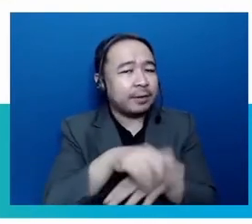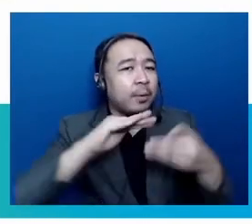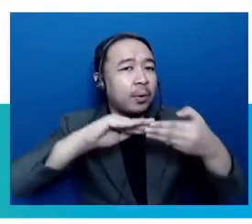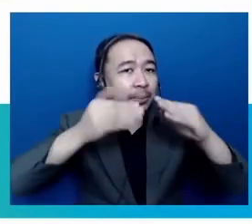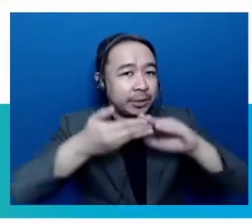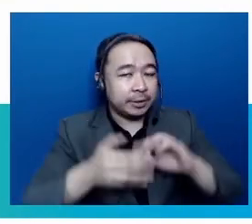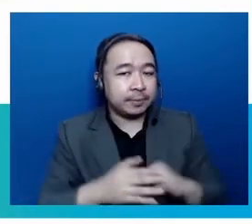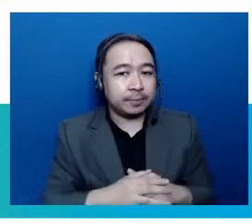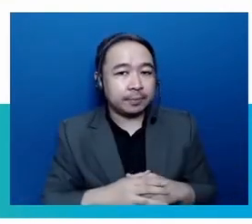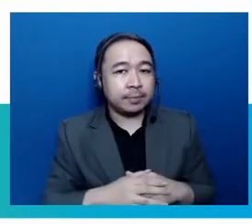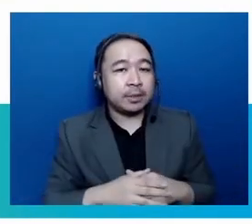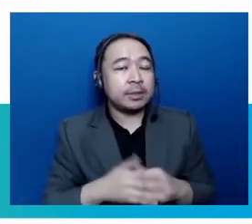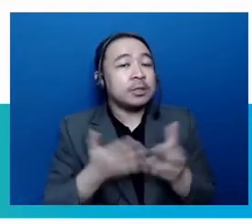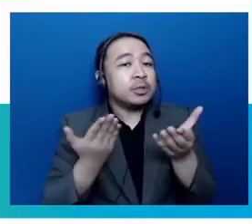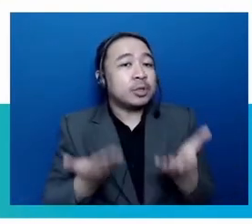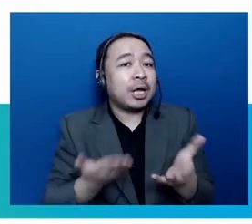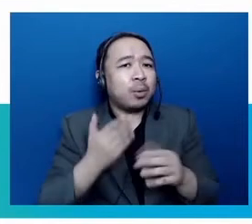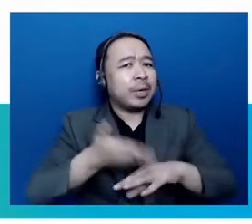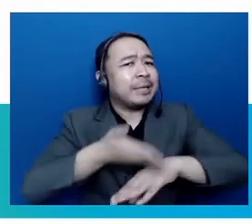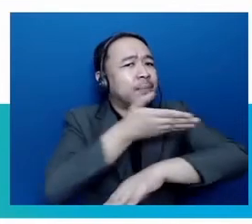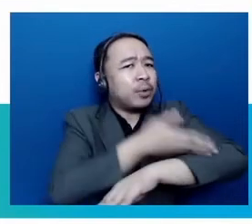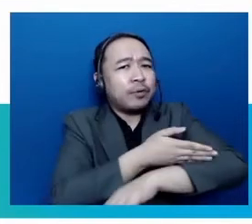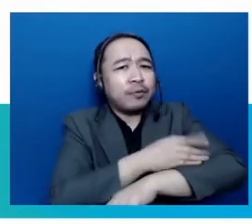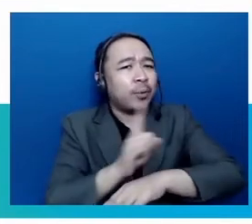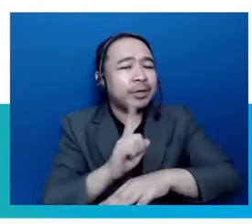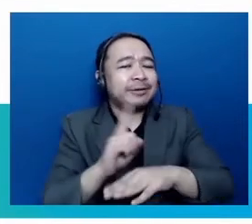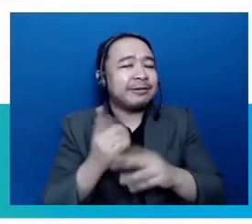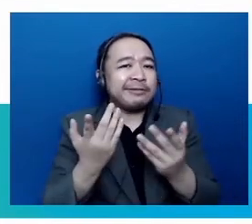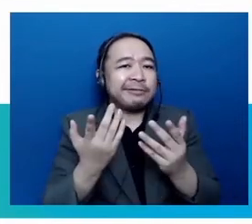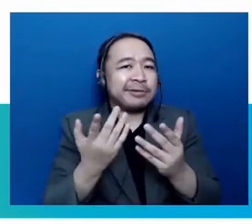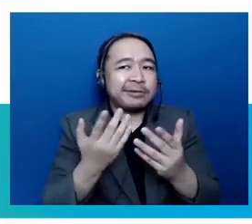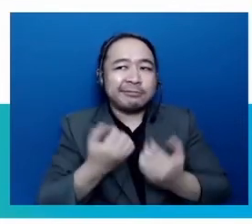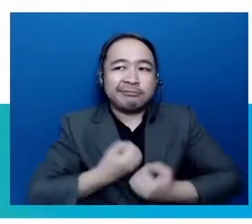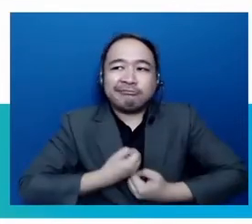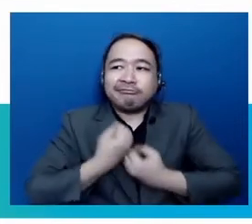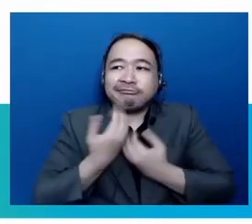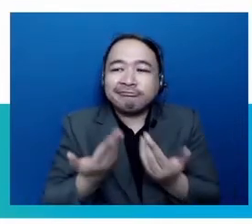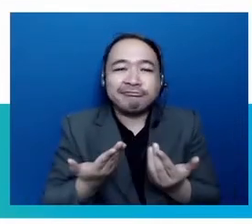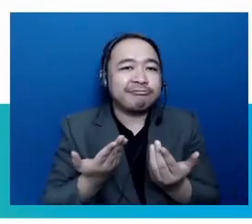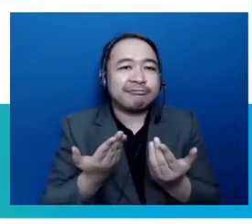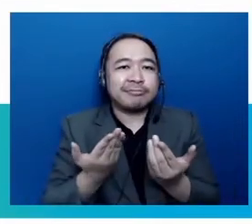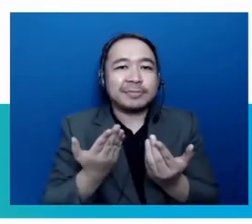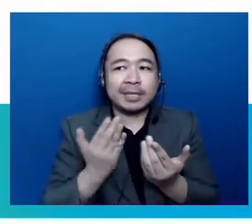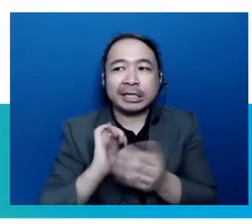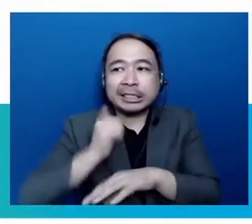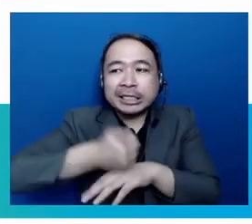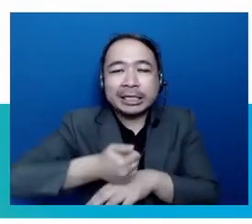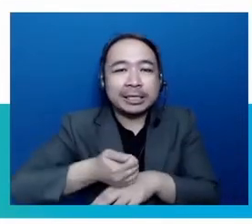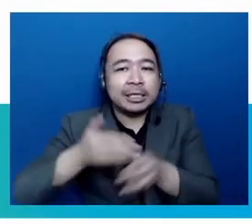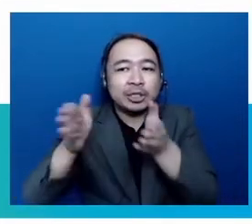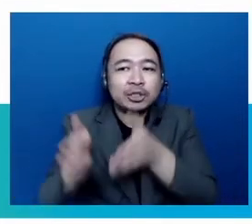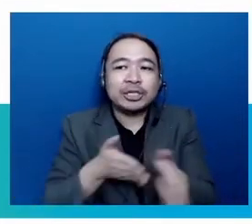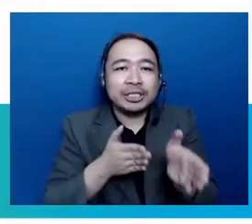enhancing is the voice of the people in setting the strategy of working with a country.